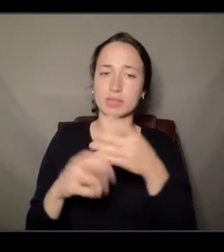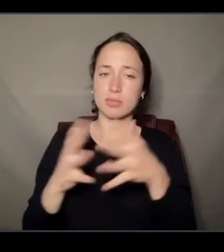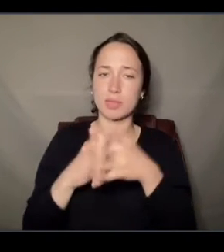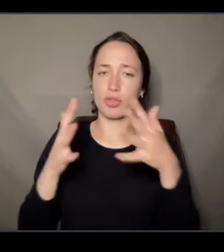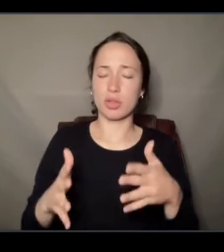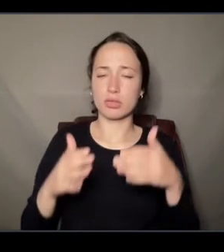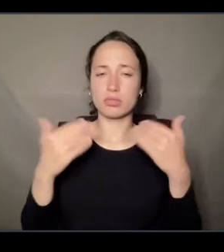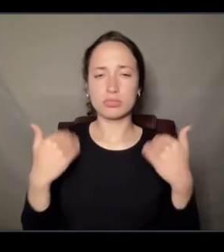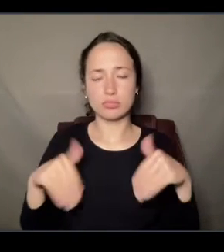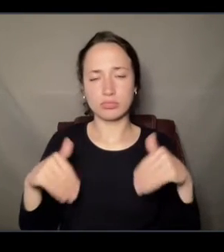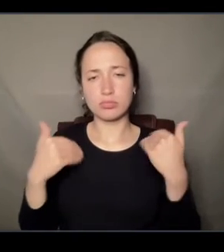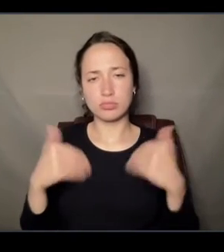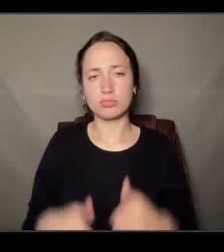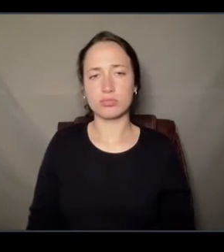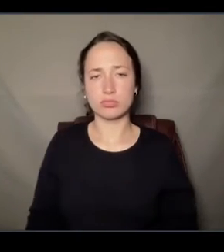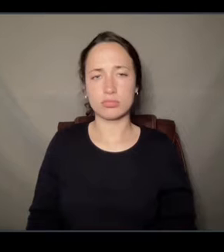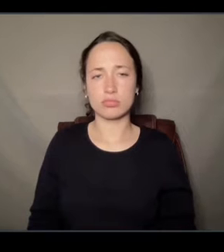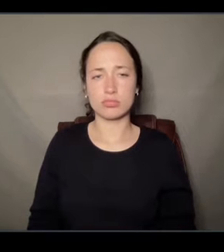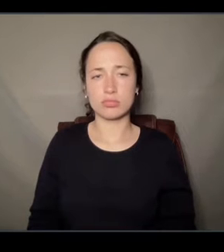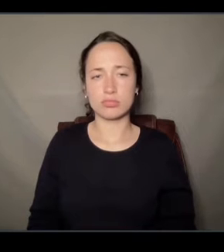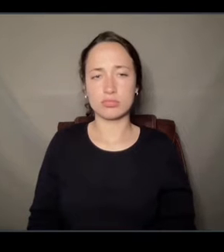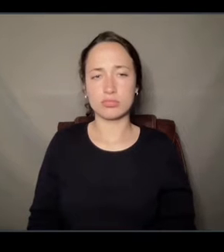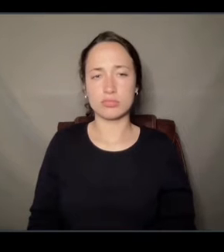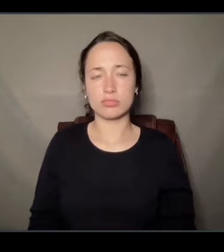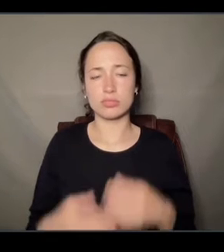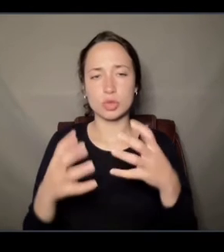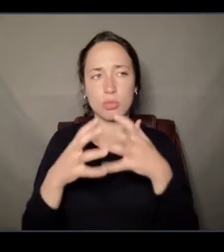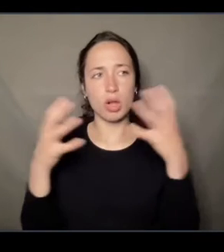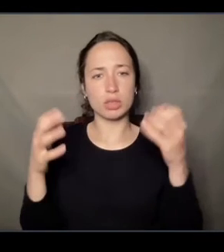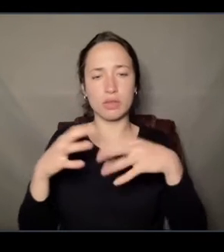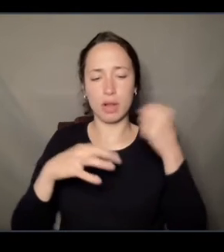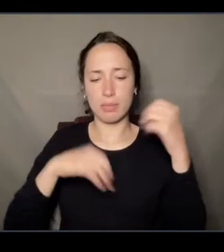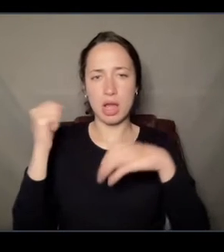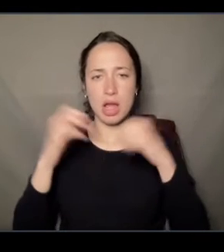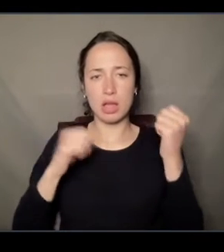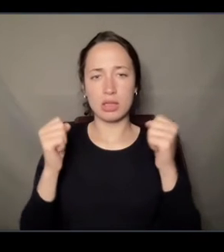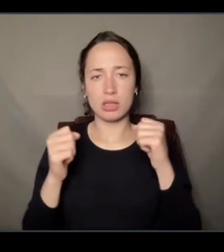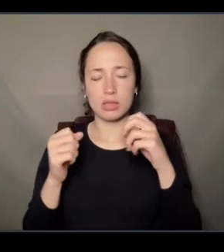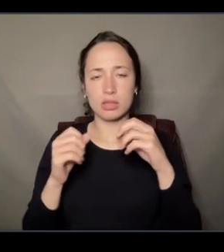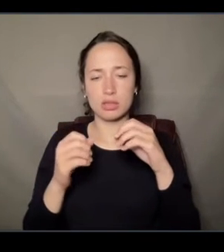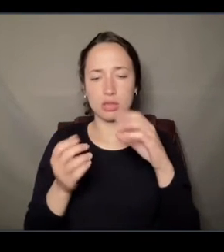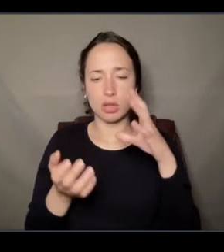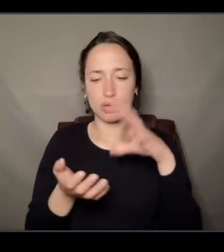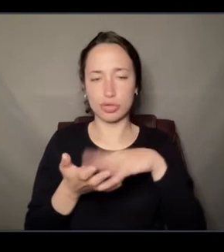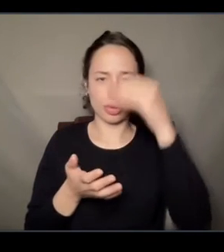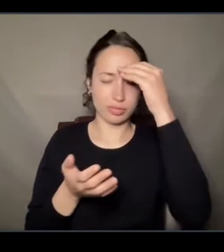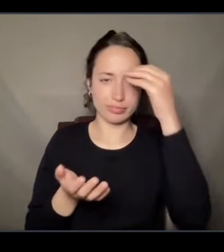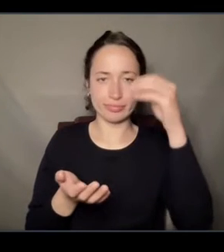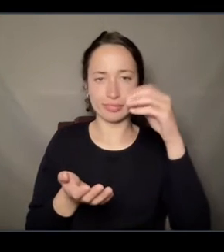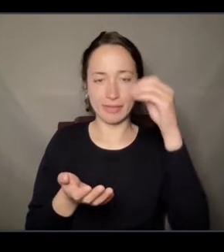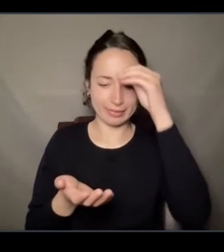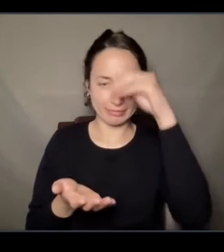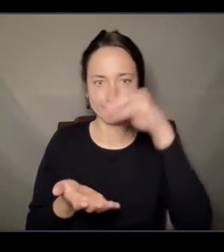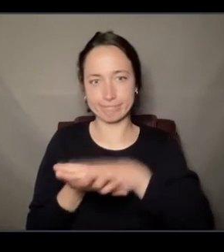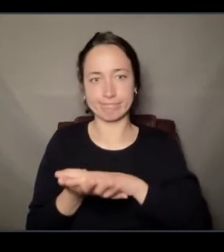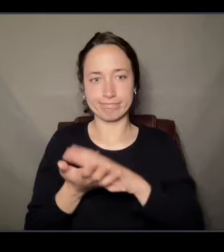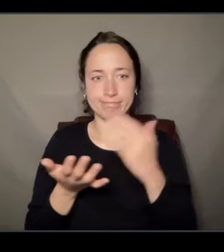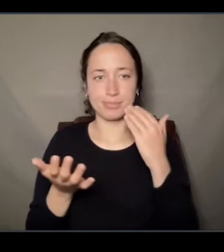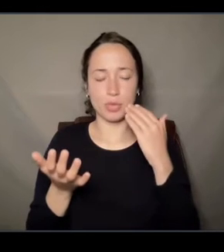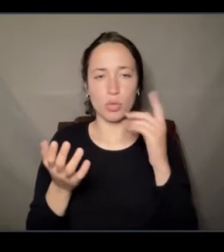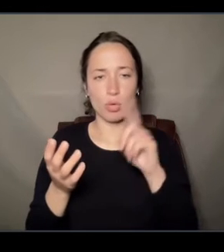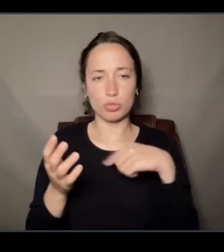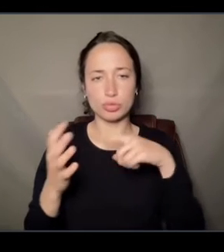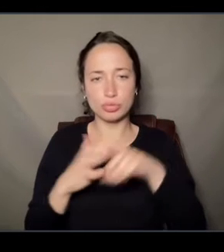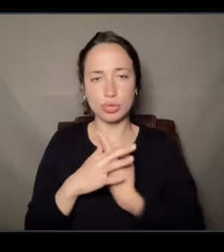he's American, is remarkable. There is so much to unpack and unlearn here. Where